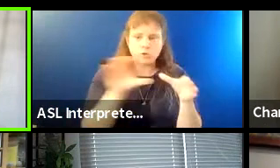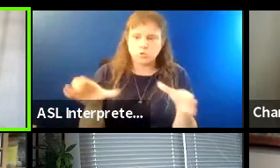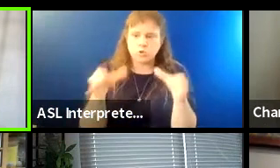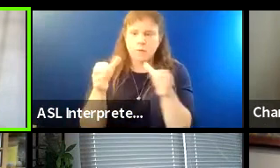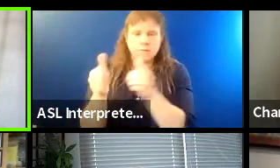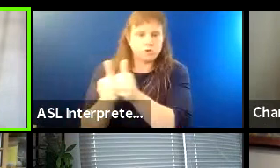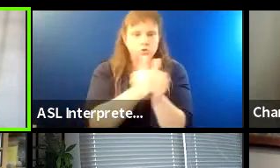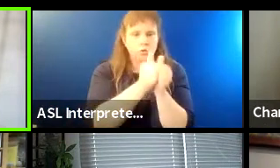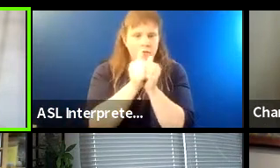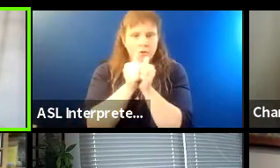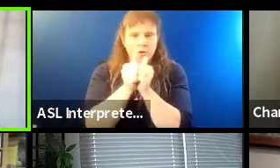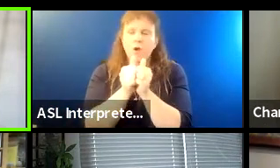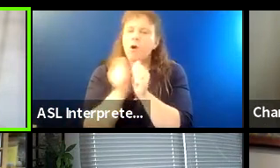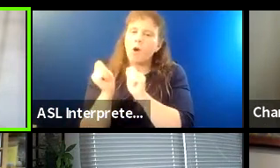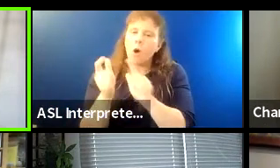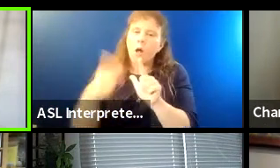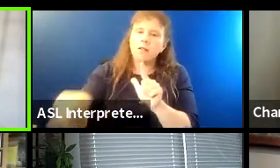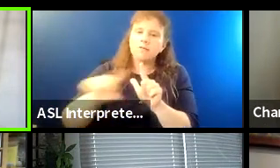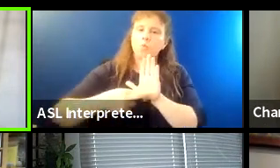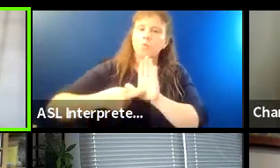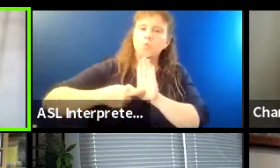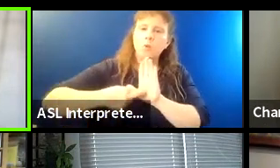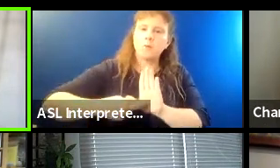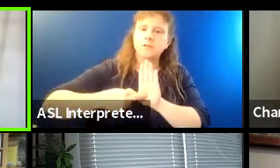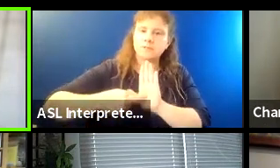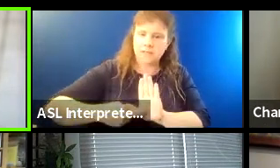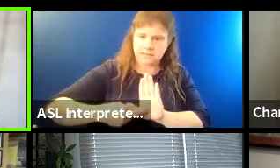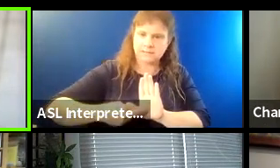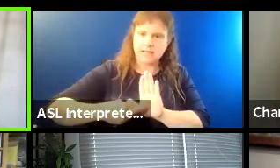the way that you all represented your